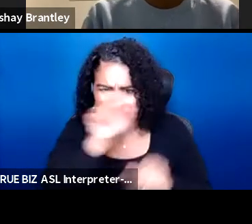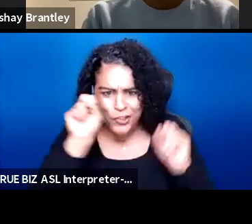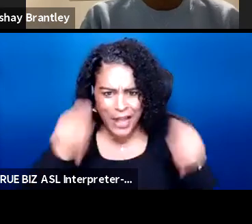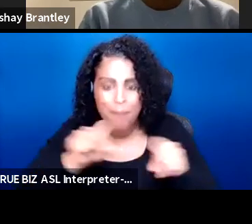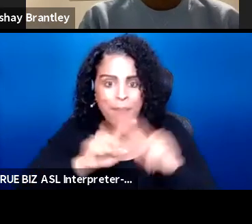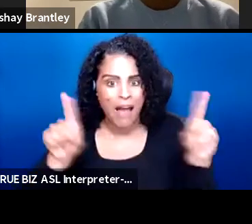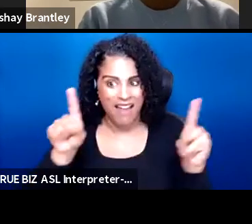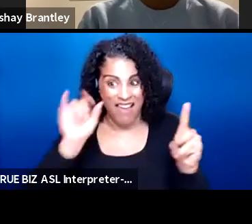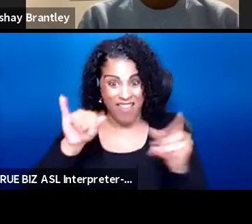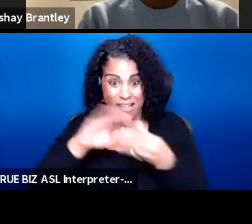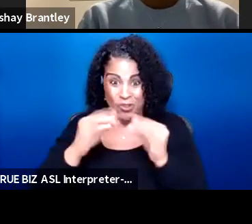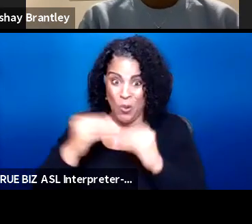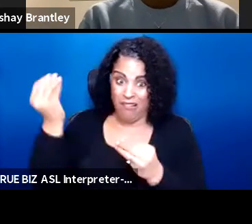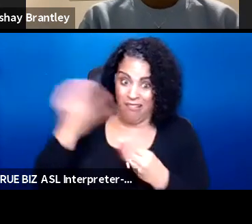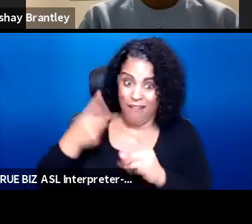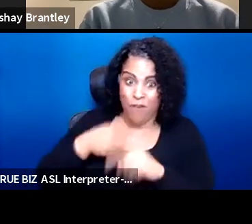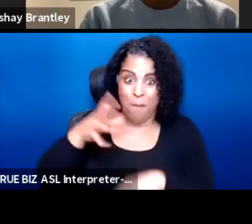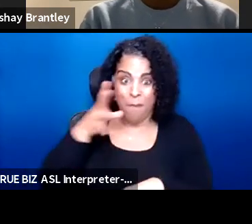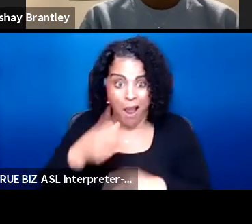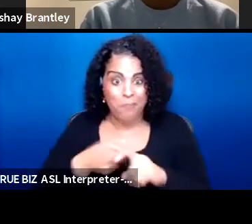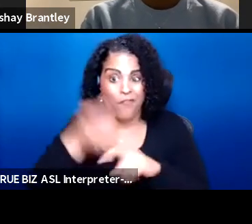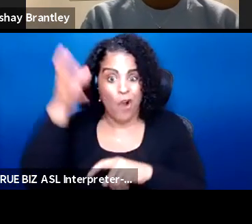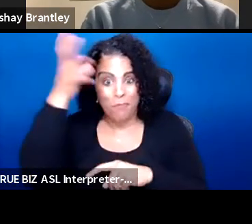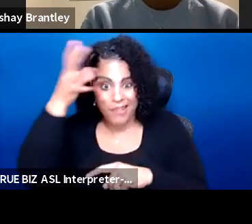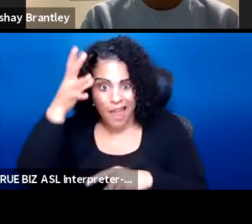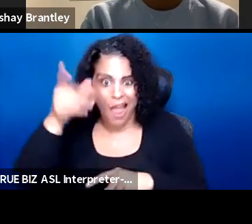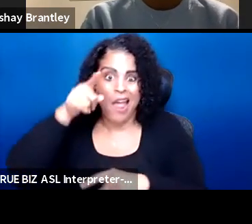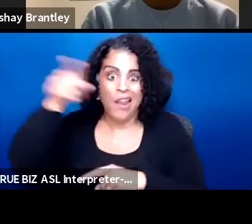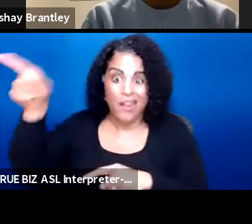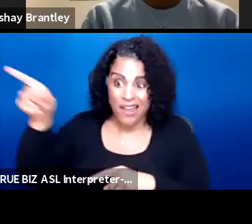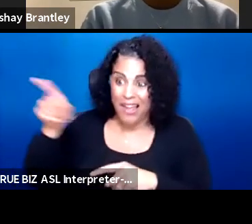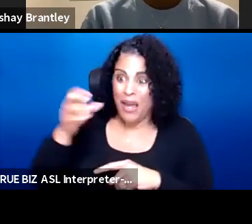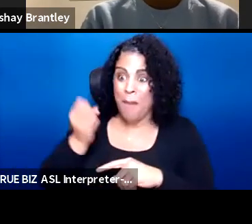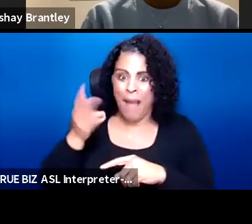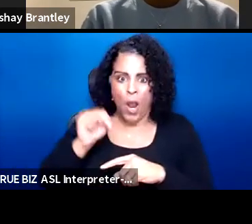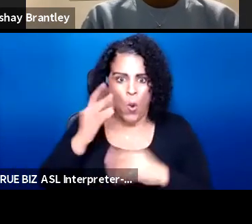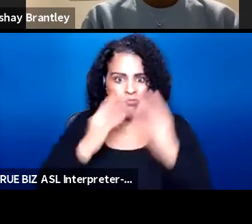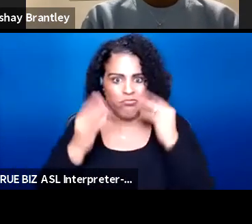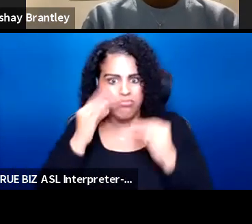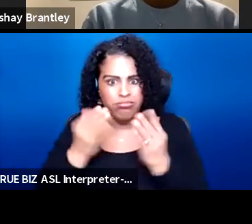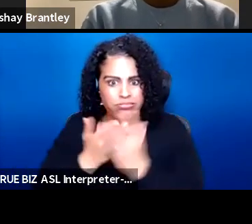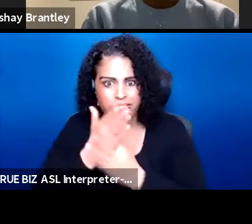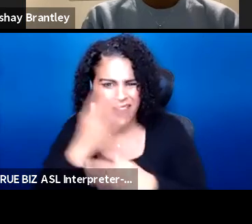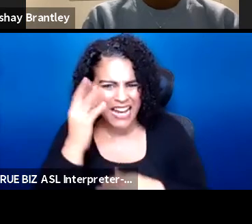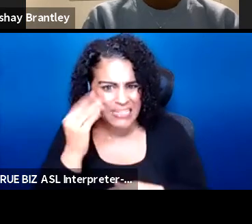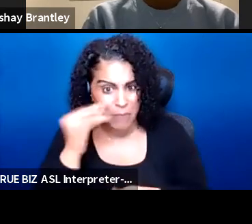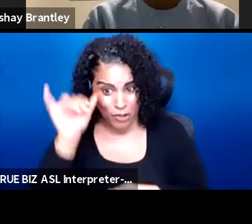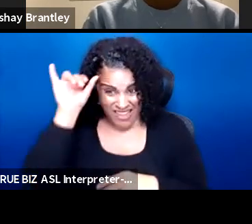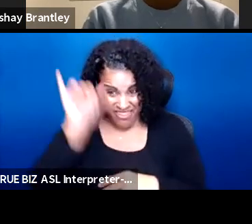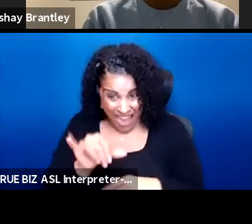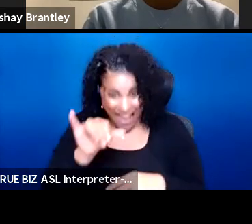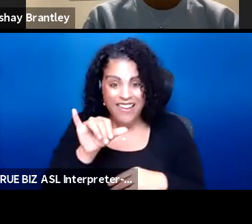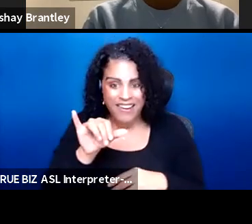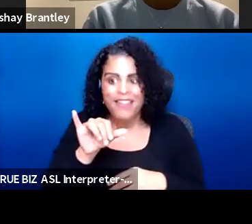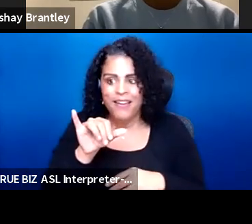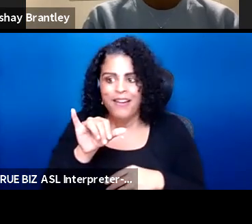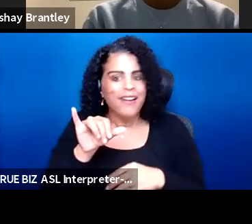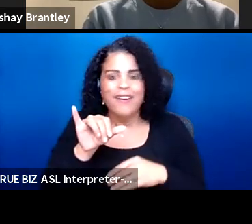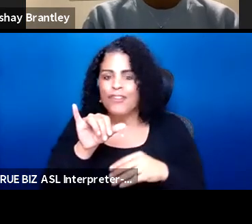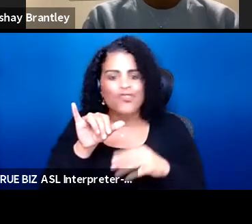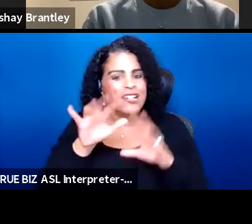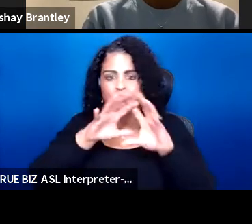those stories that I got from my mom, from my dad, all of my own lived experience, all of that is all a canon of